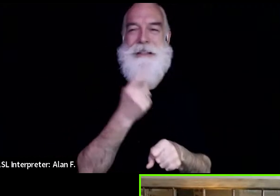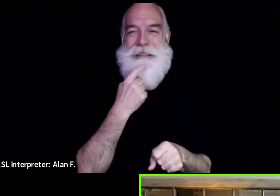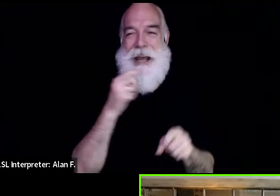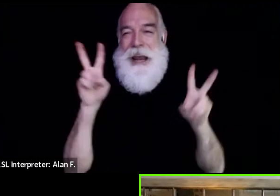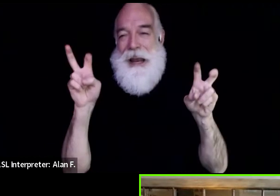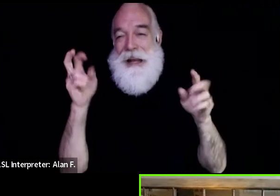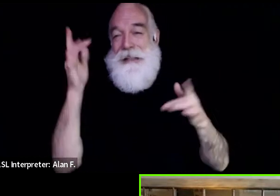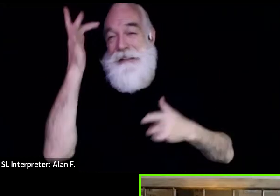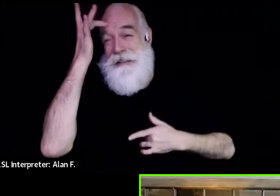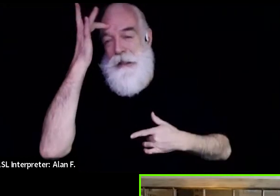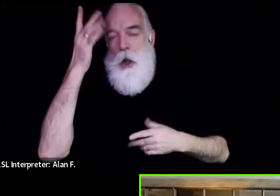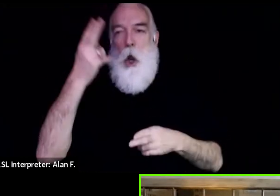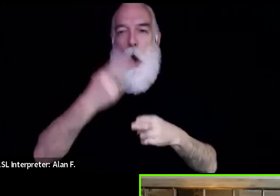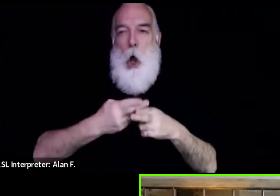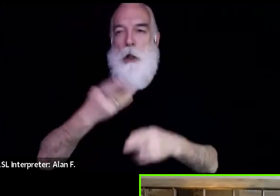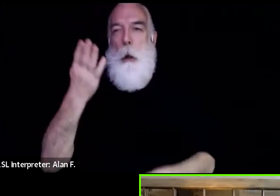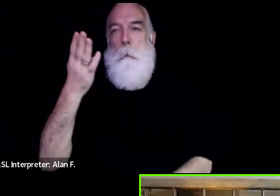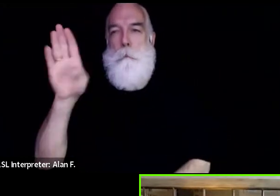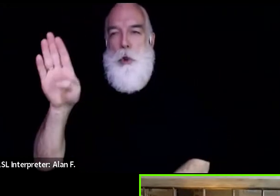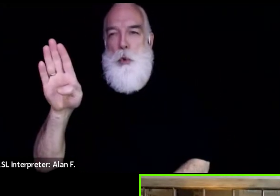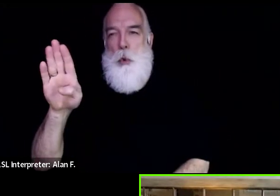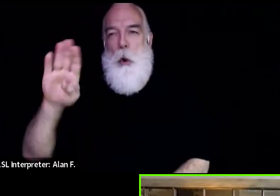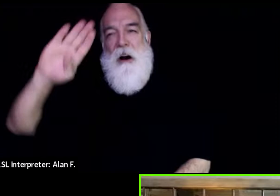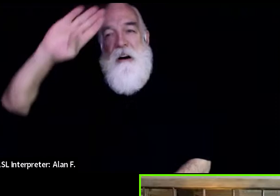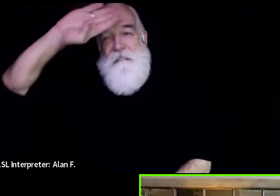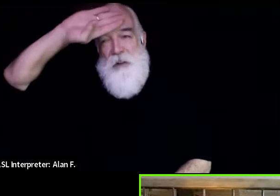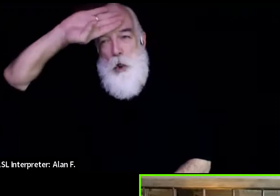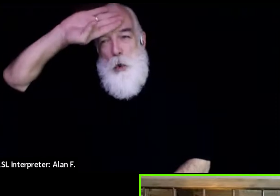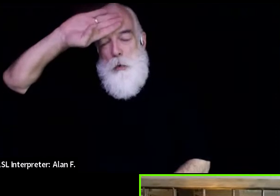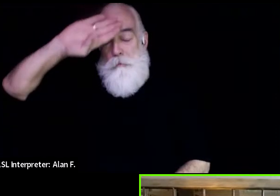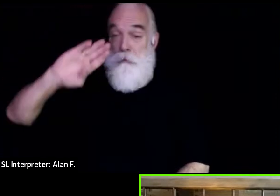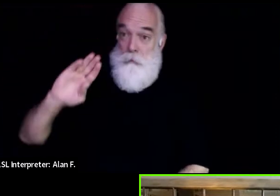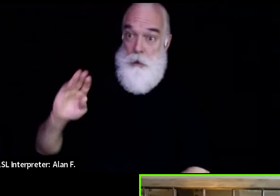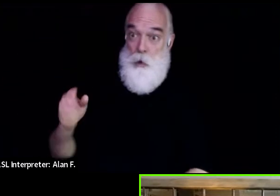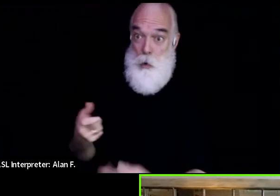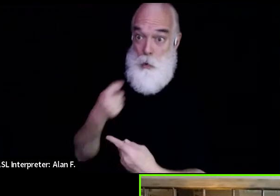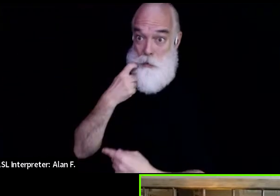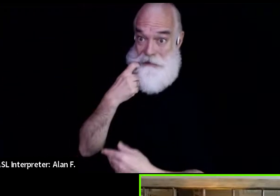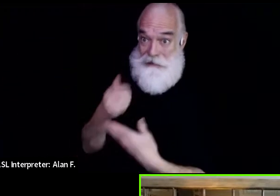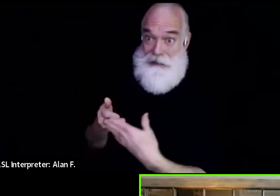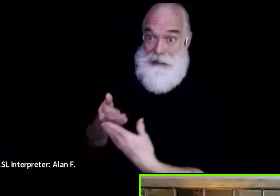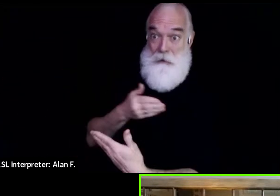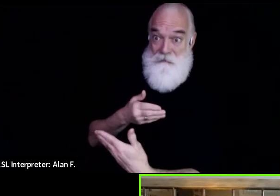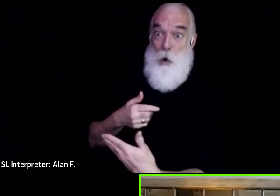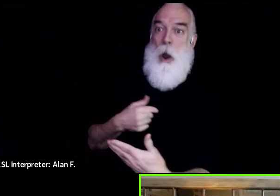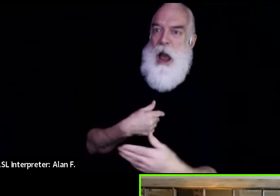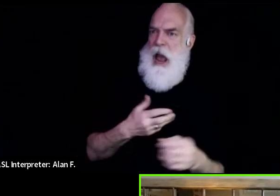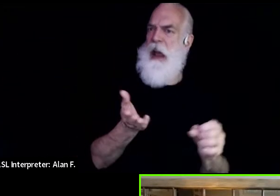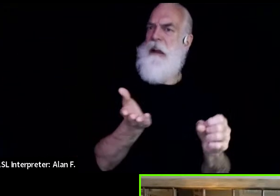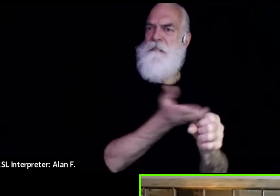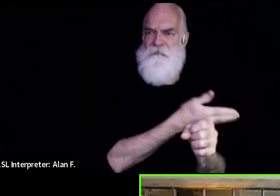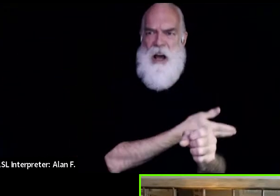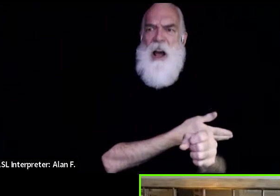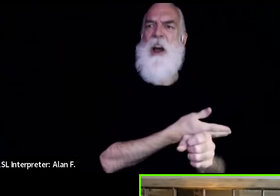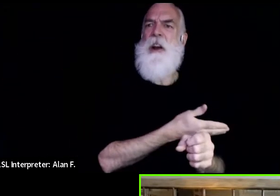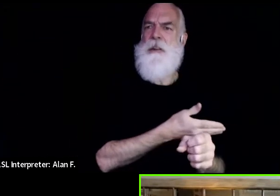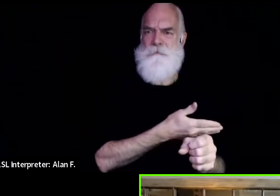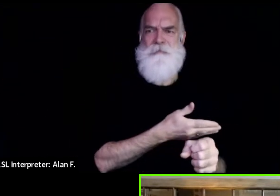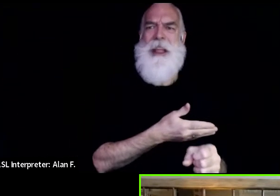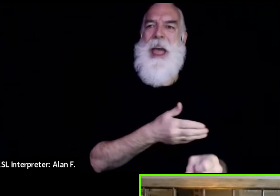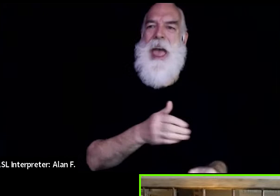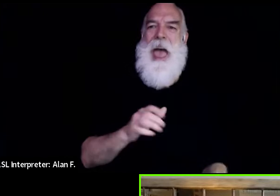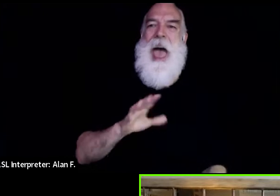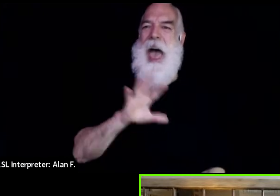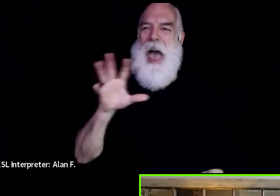of African-American officers who were on tape tasing some